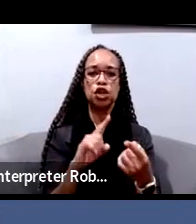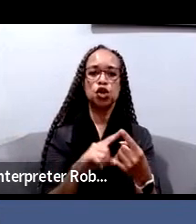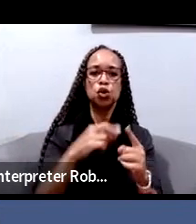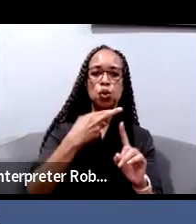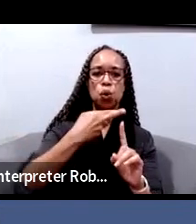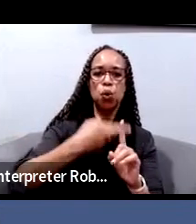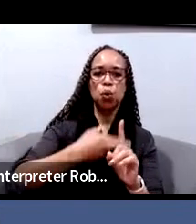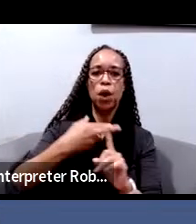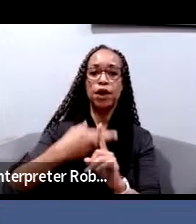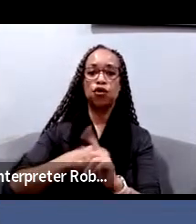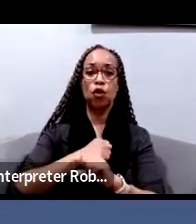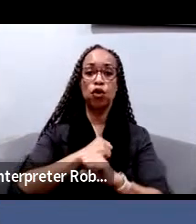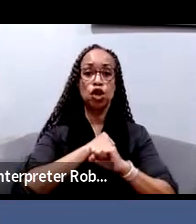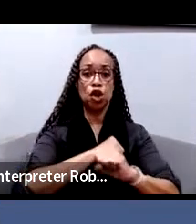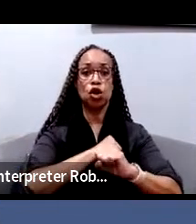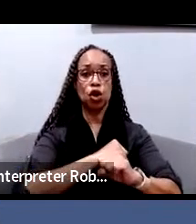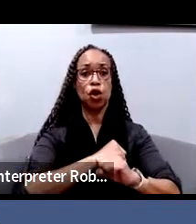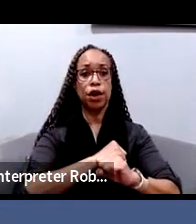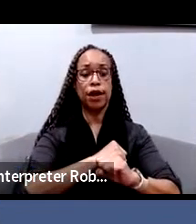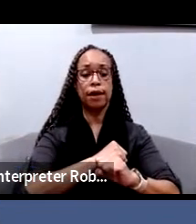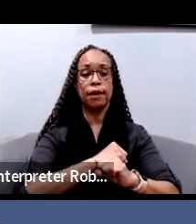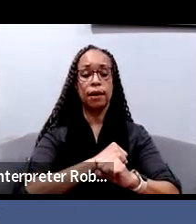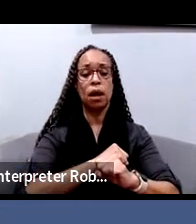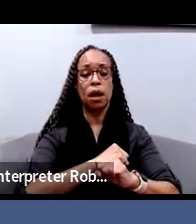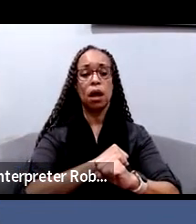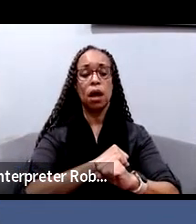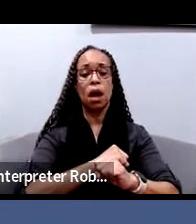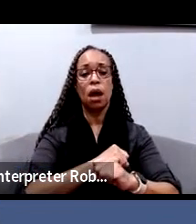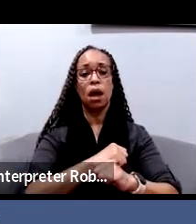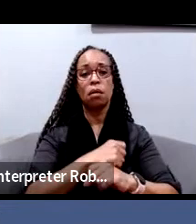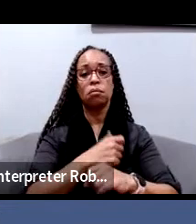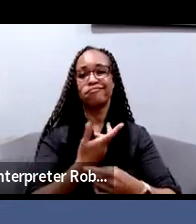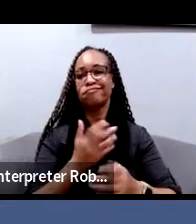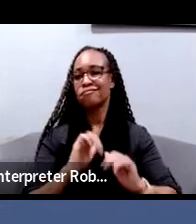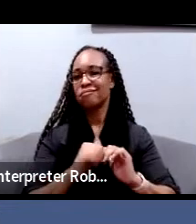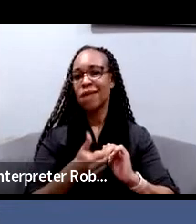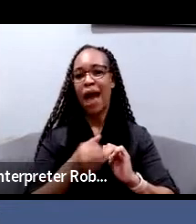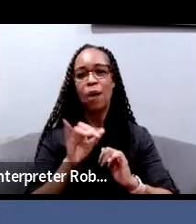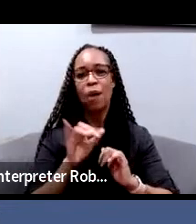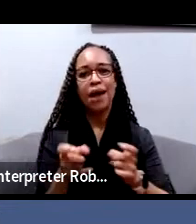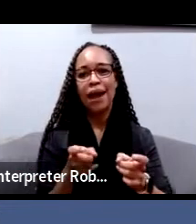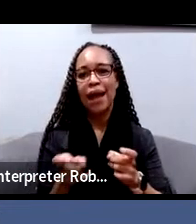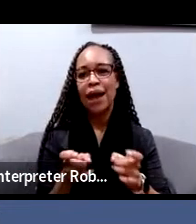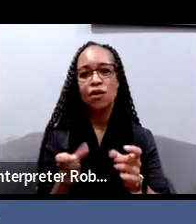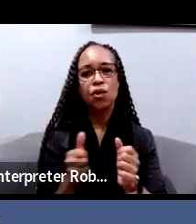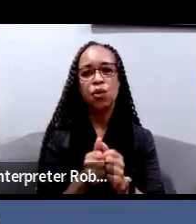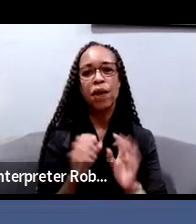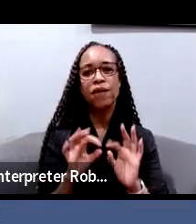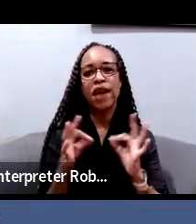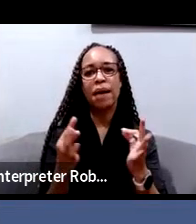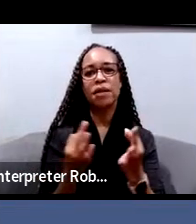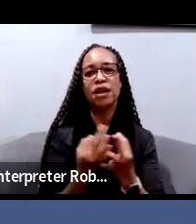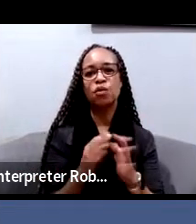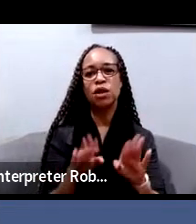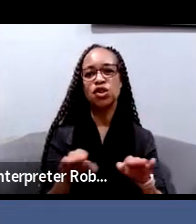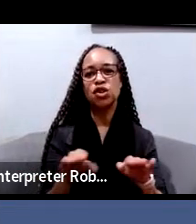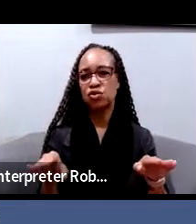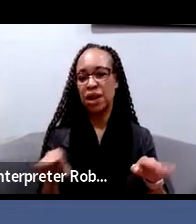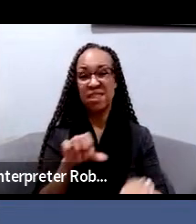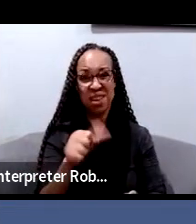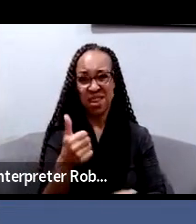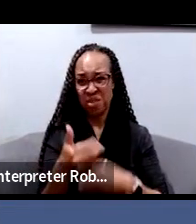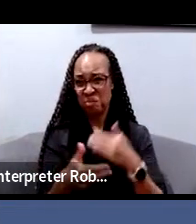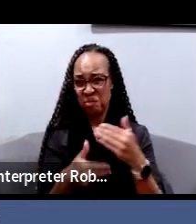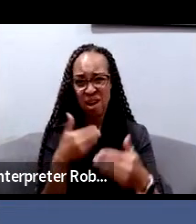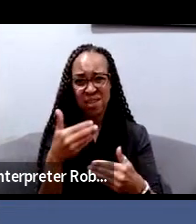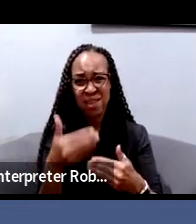rental secureness or security, how is that being handled with families with children? Is there another process that they